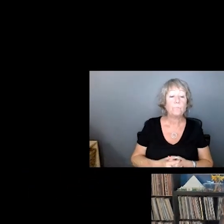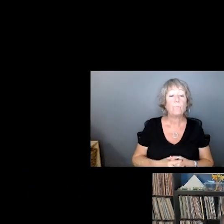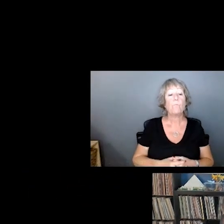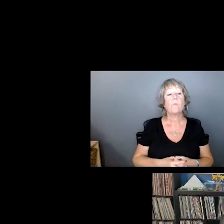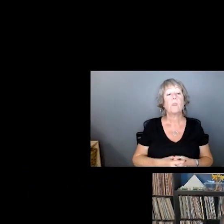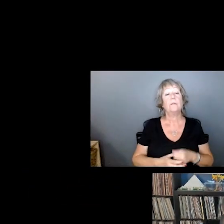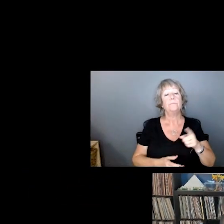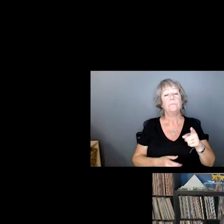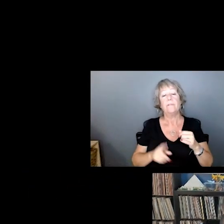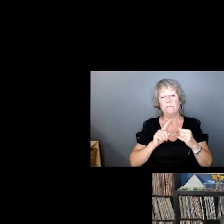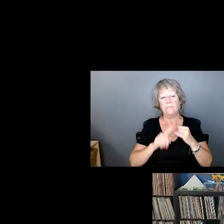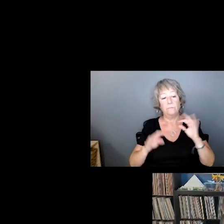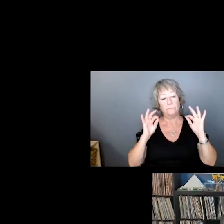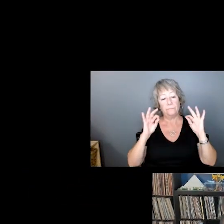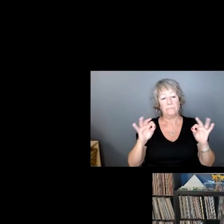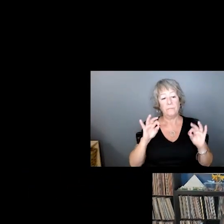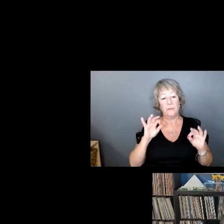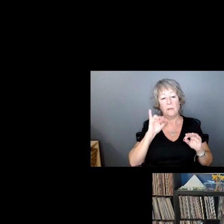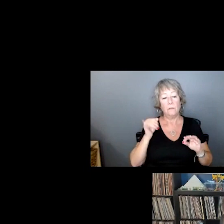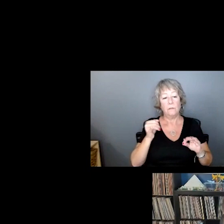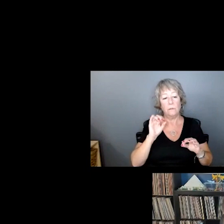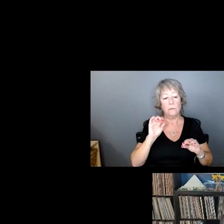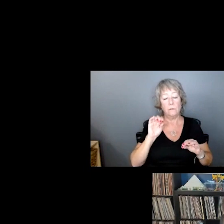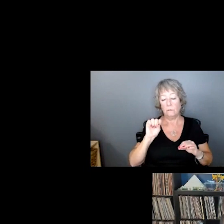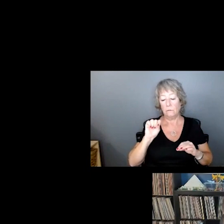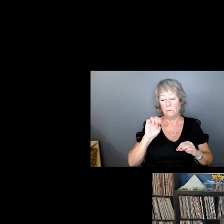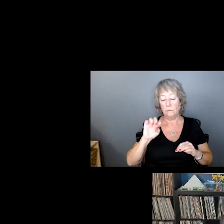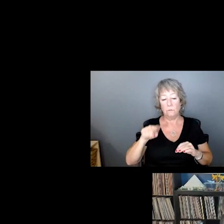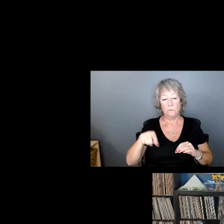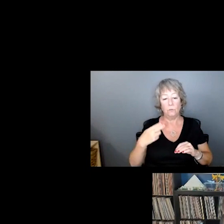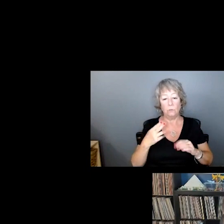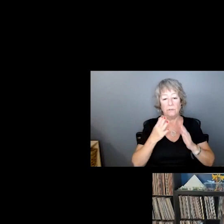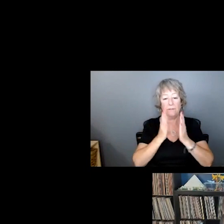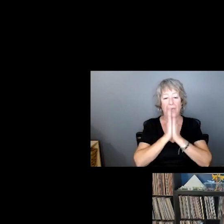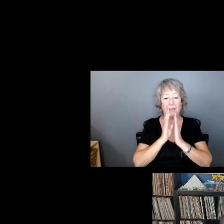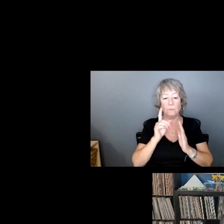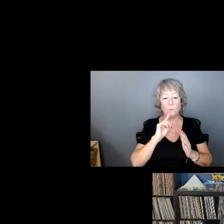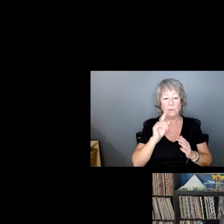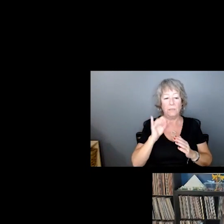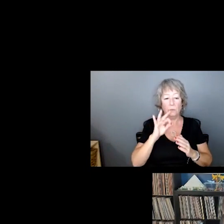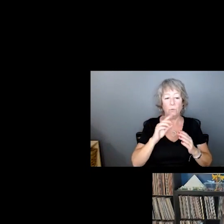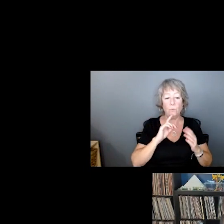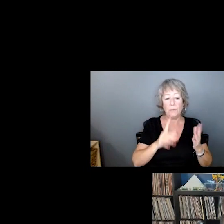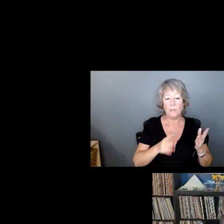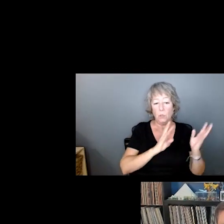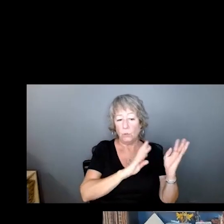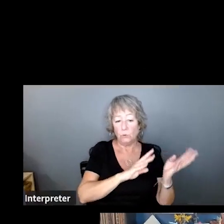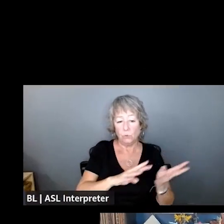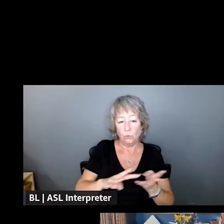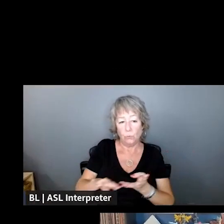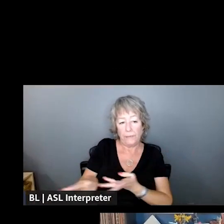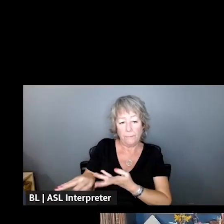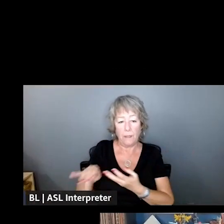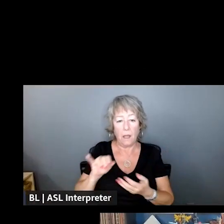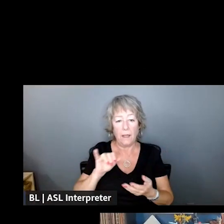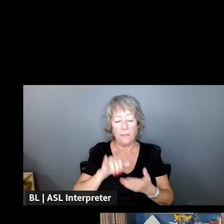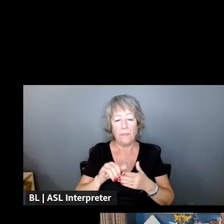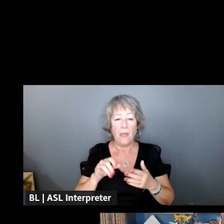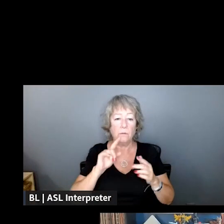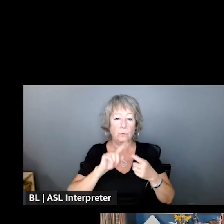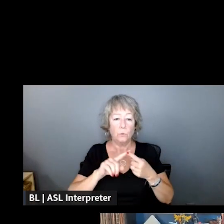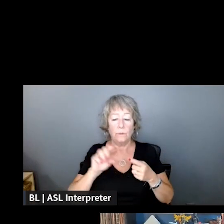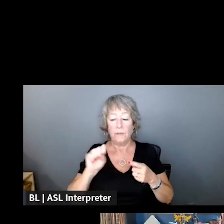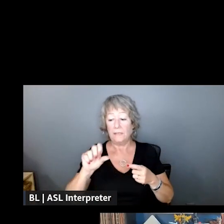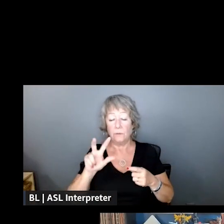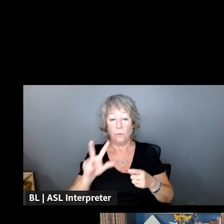had asked much earlier too, are we streamlining the ability to databaseify data in an S3 bucket, which I believe